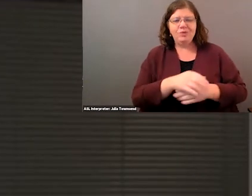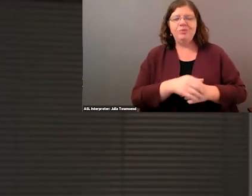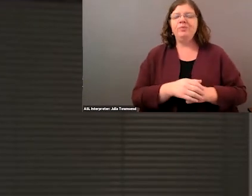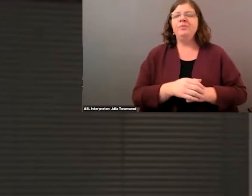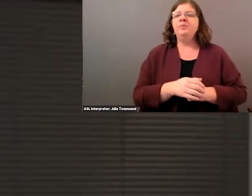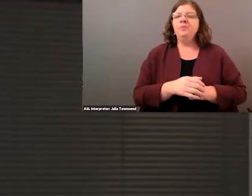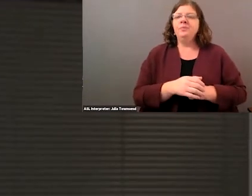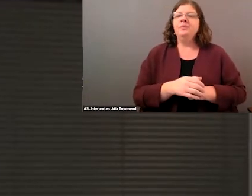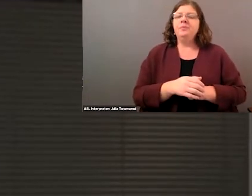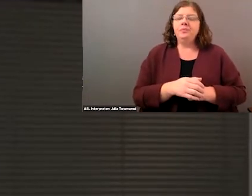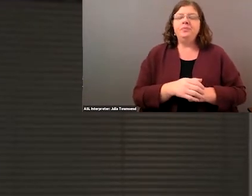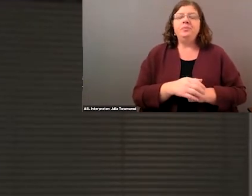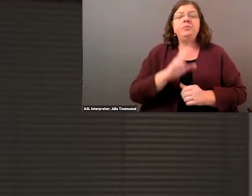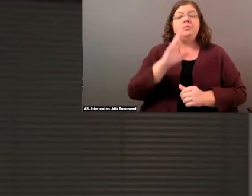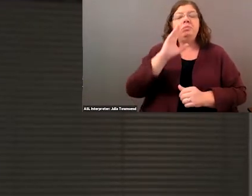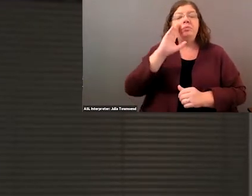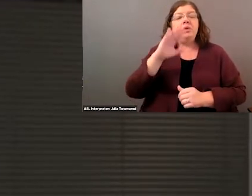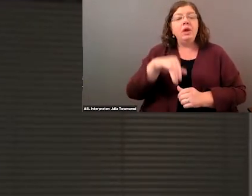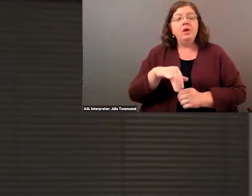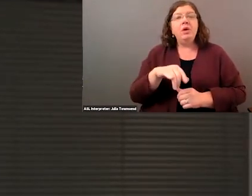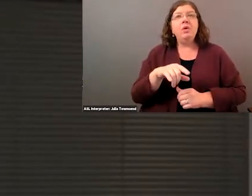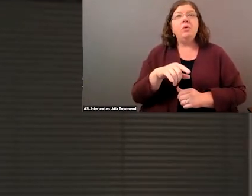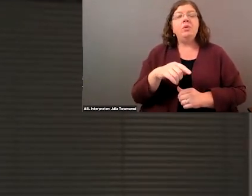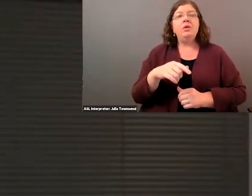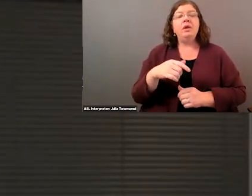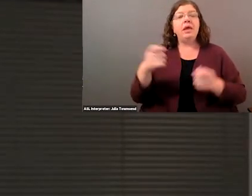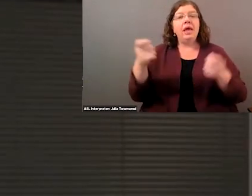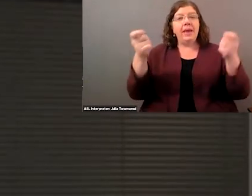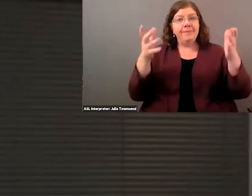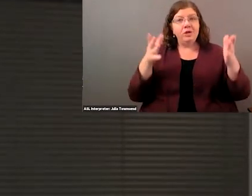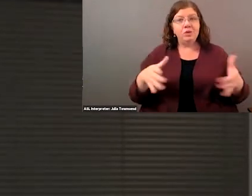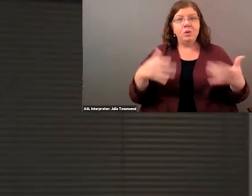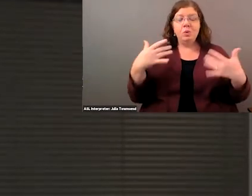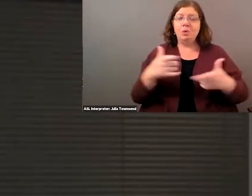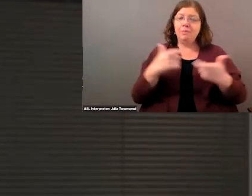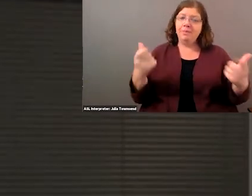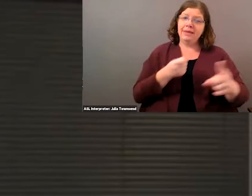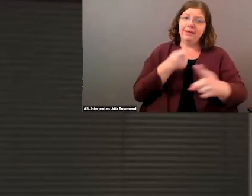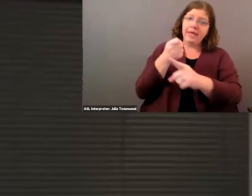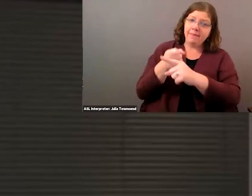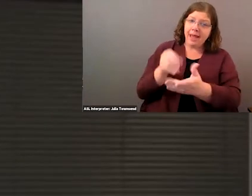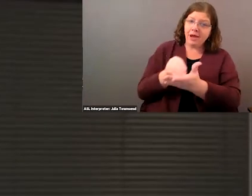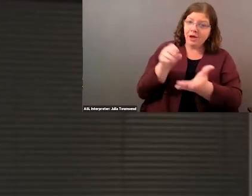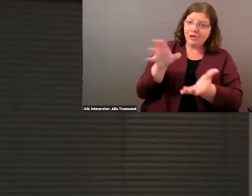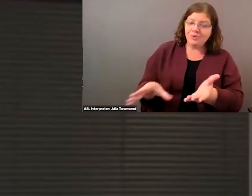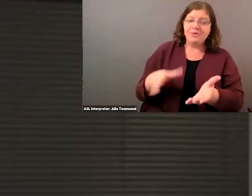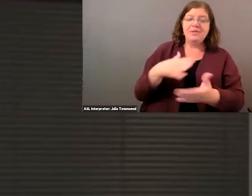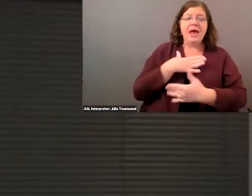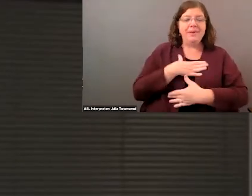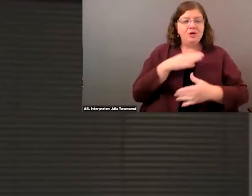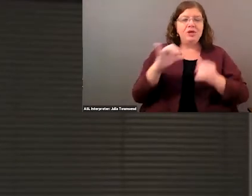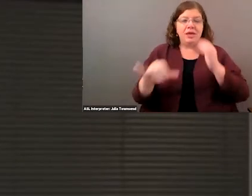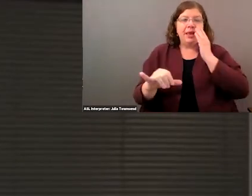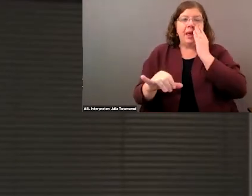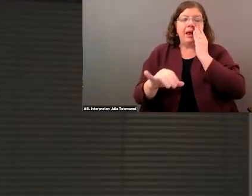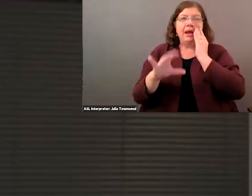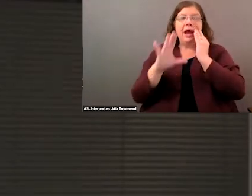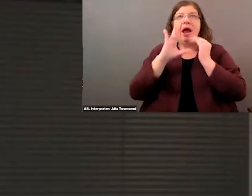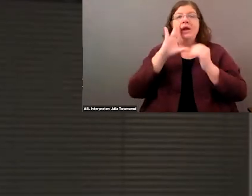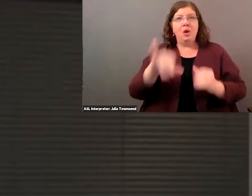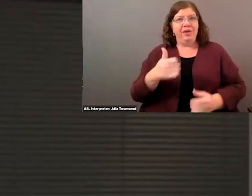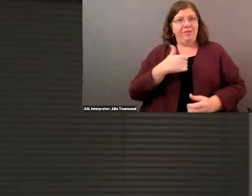impact on students, and I appreciate that. I know that from personal experience. They do a lot of work. They make home visits and all of